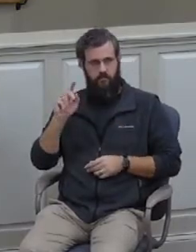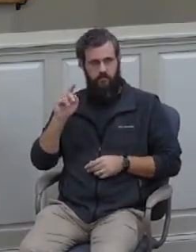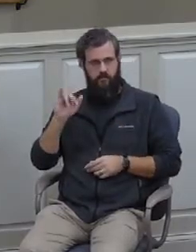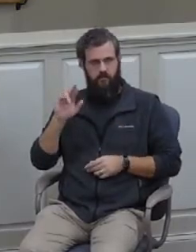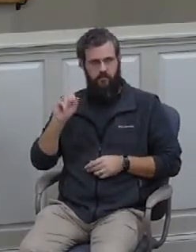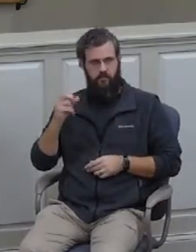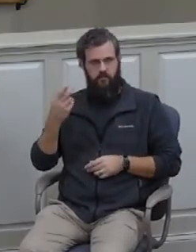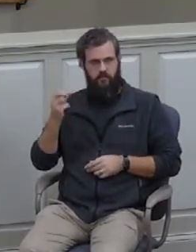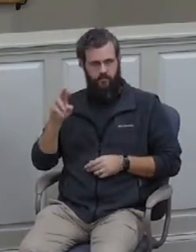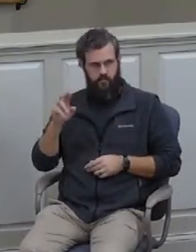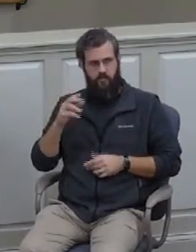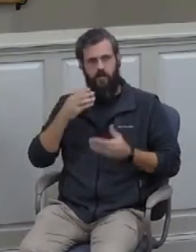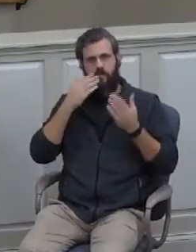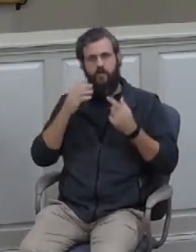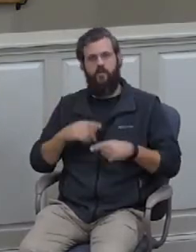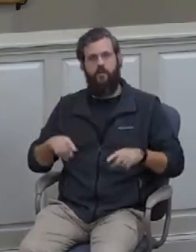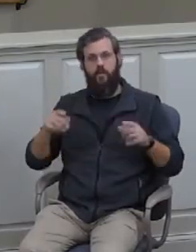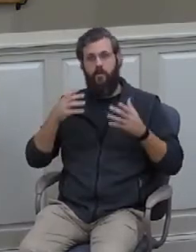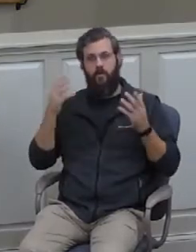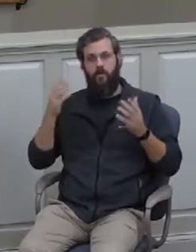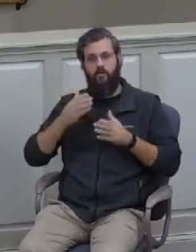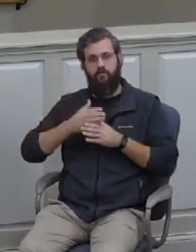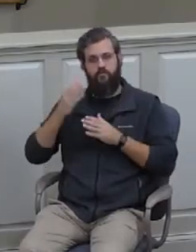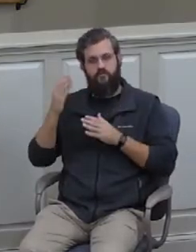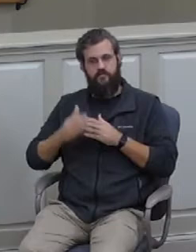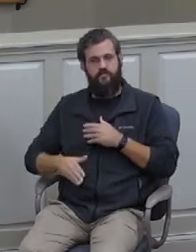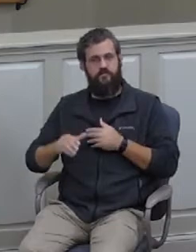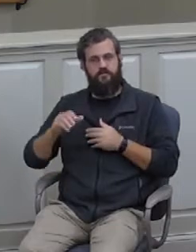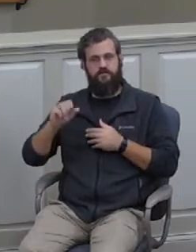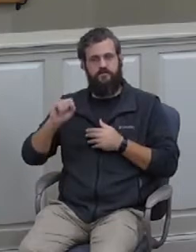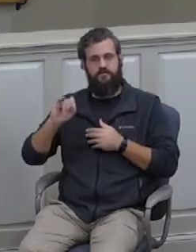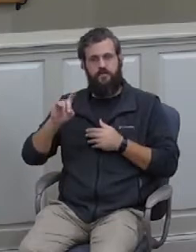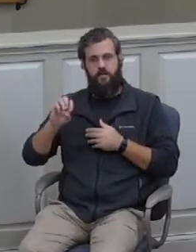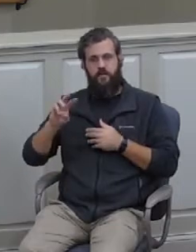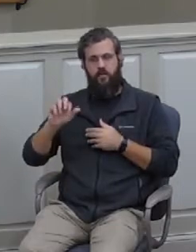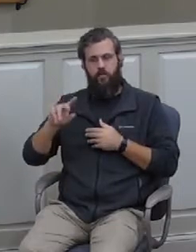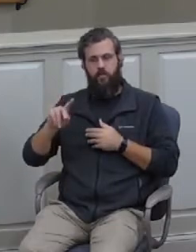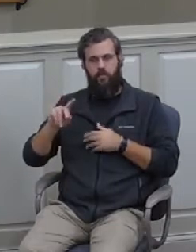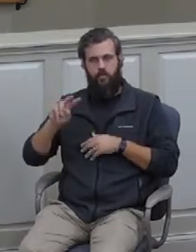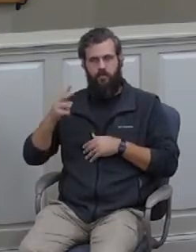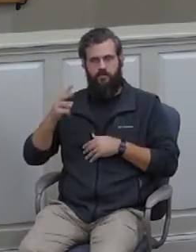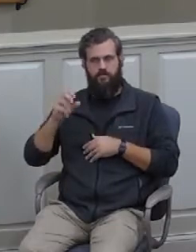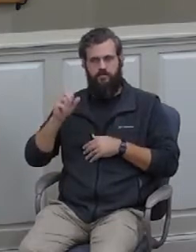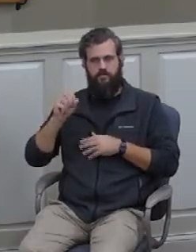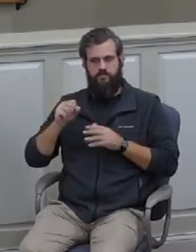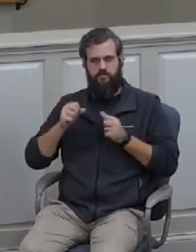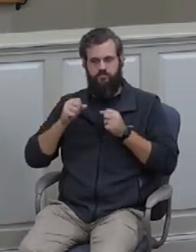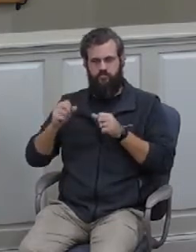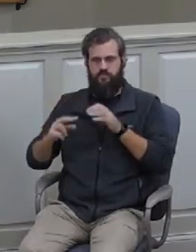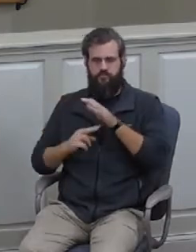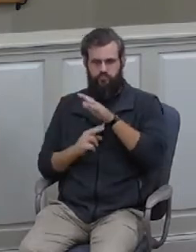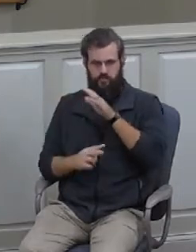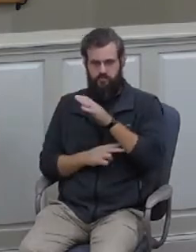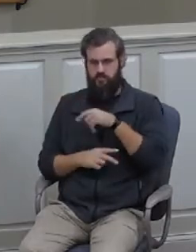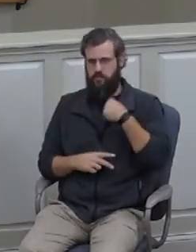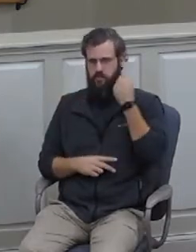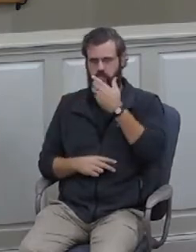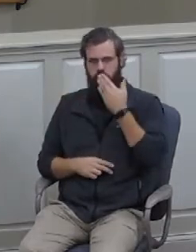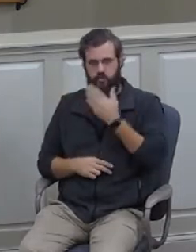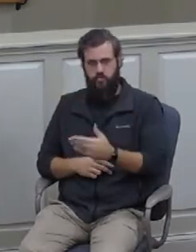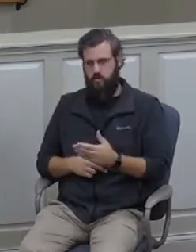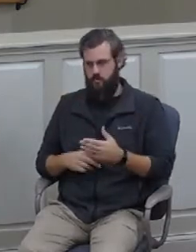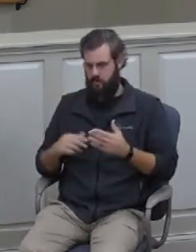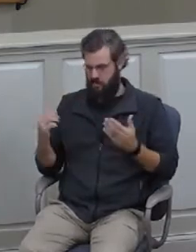to publicly thank you for finishing the sidewalks on the 2nd Street Bridge. It looks very good, and it connects the trail very nicely.